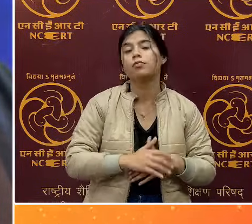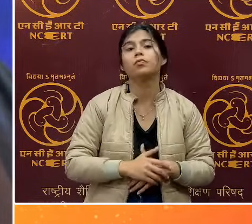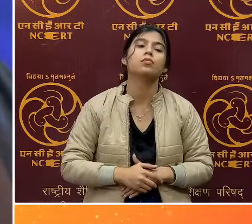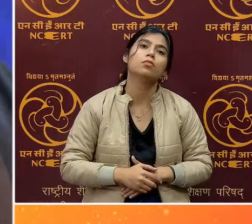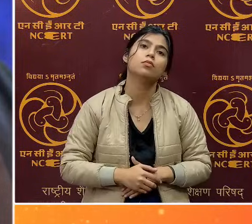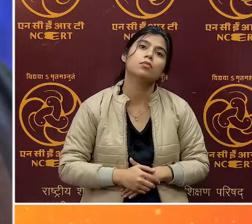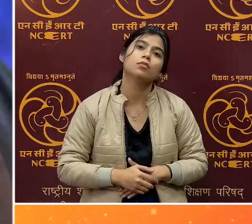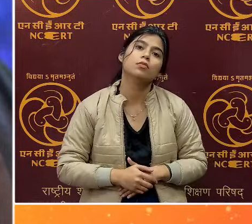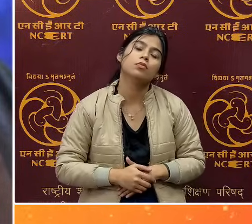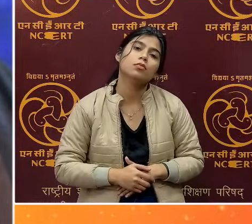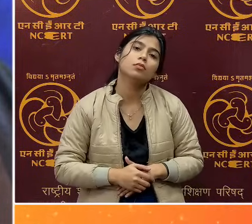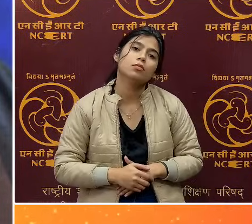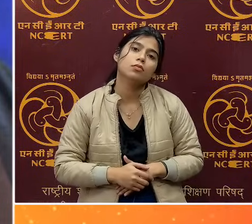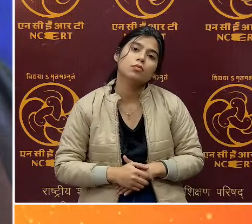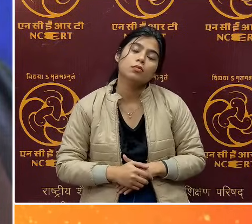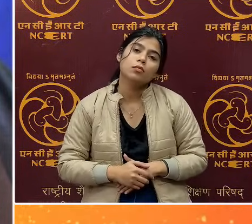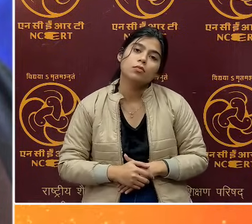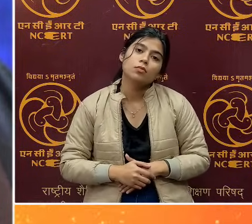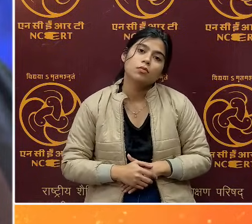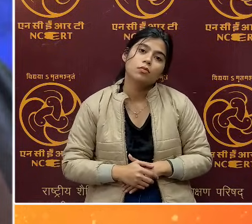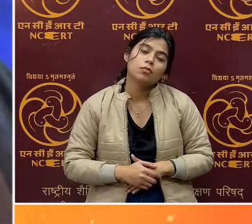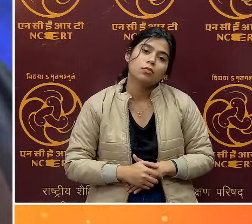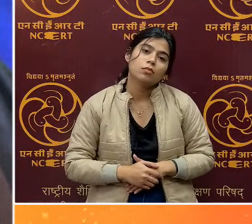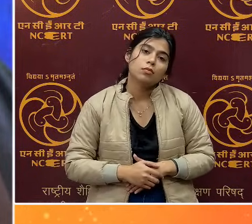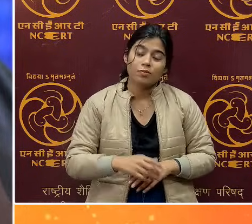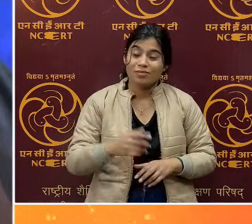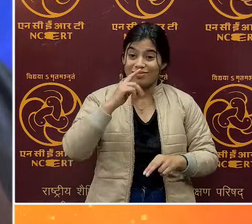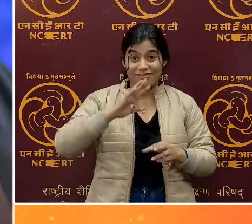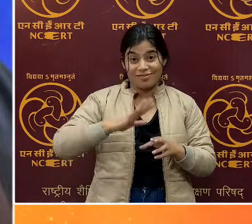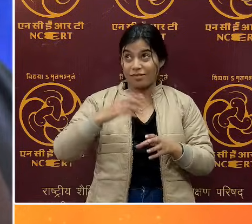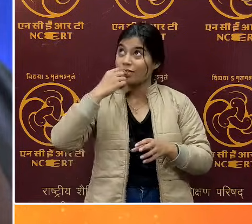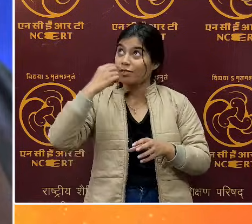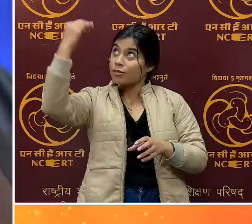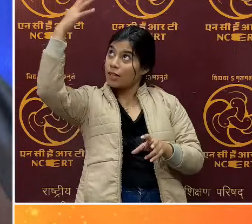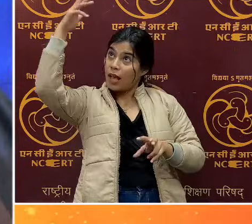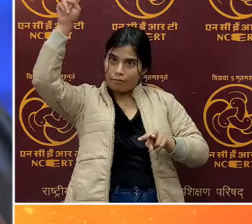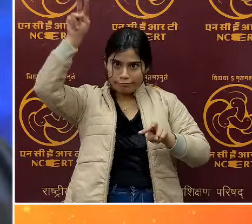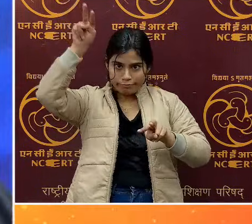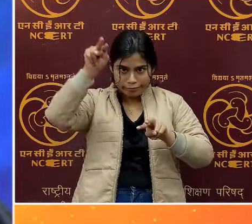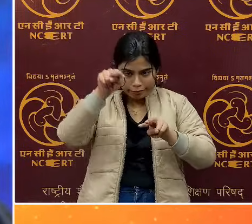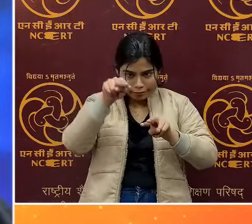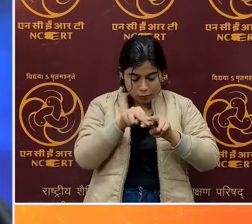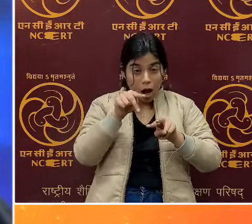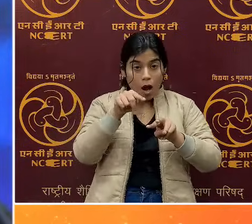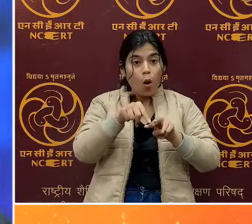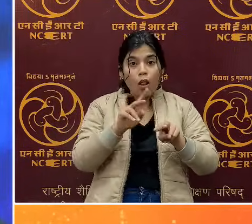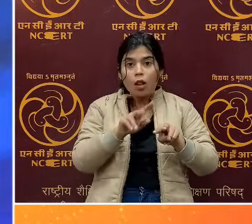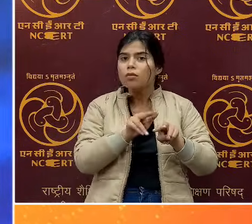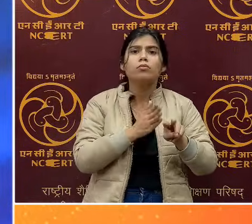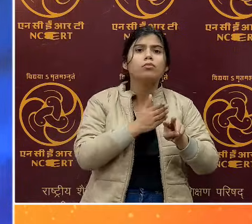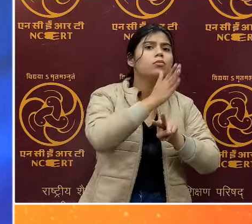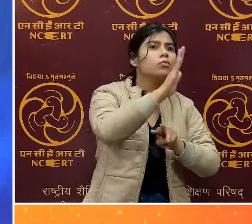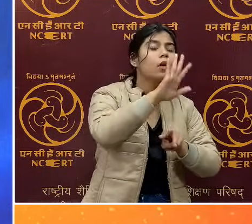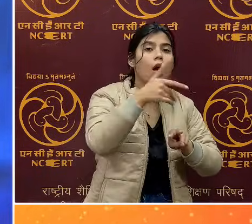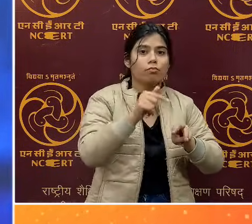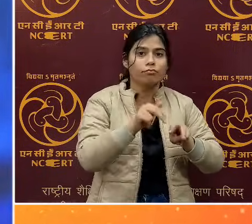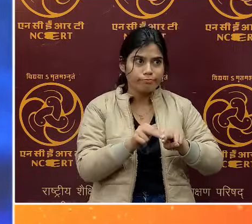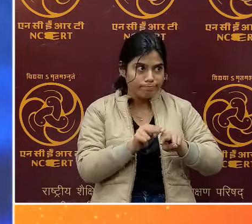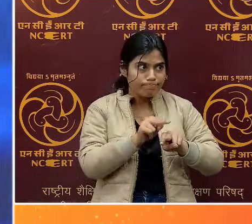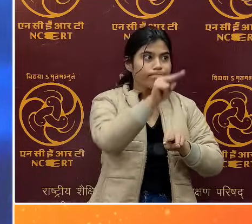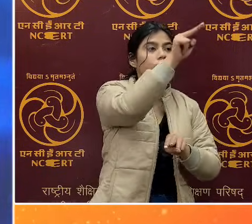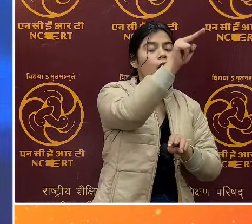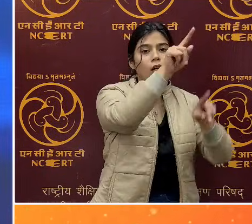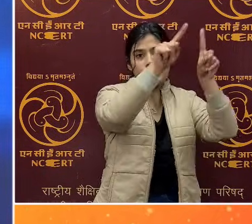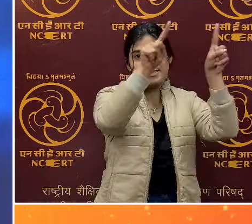And the light rays, where they will fall over the screen. To get the image, you look into it like this and